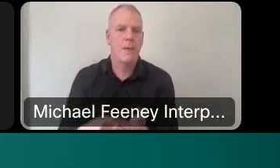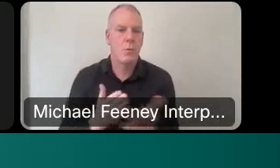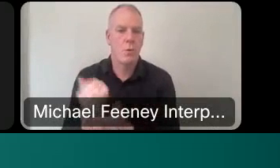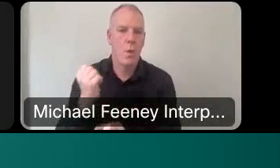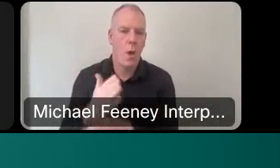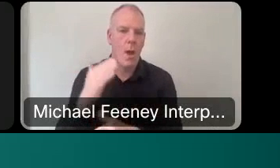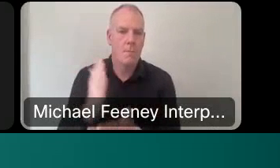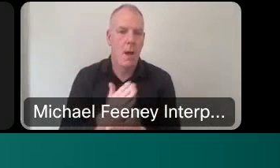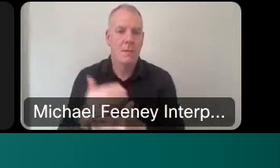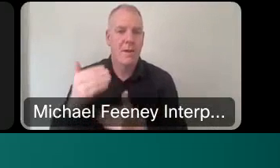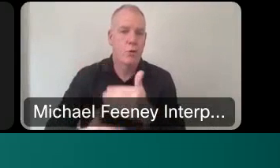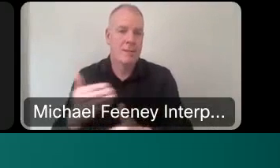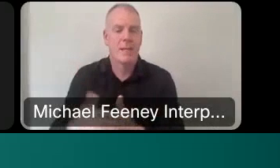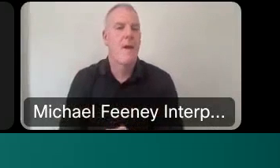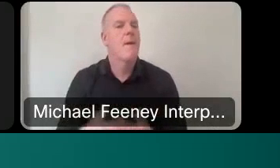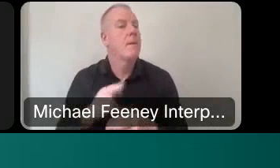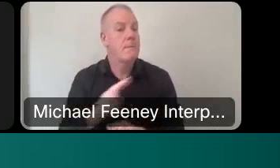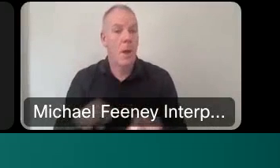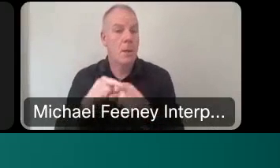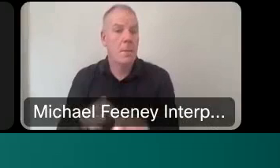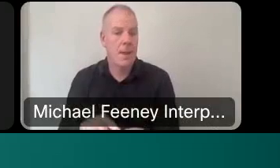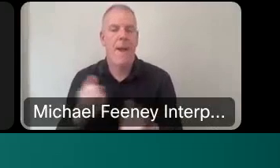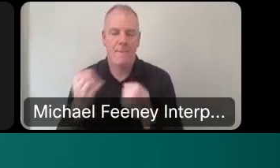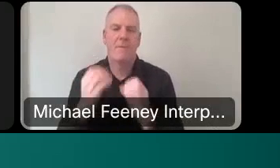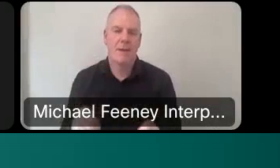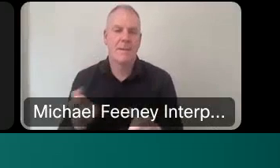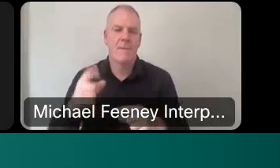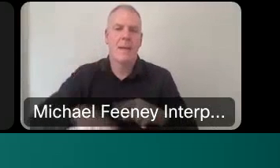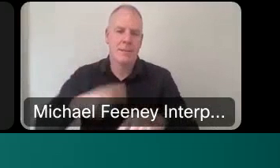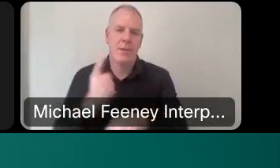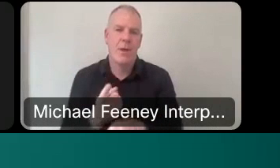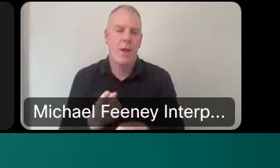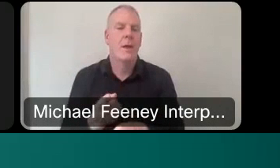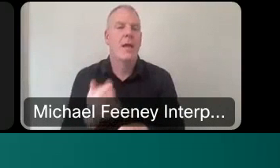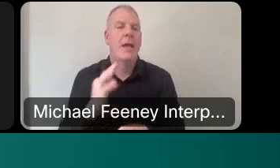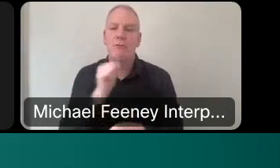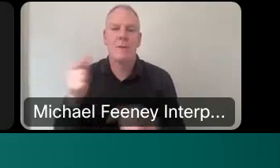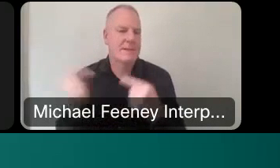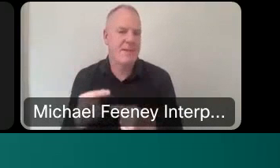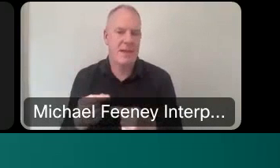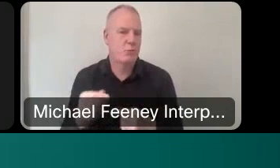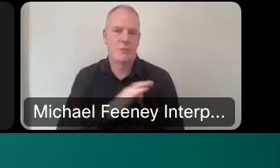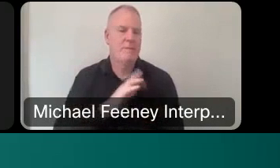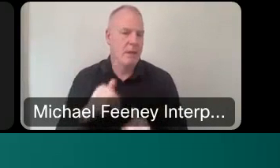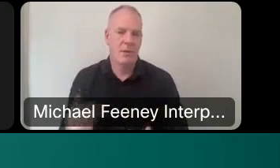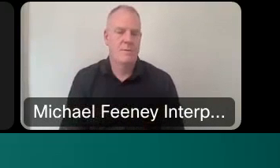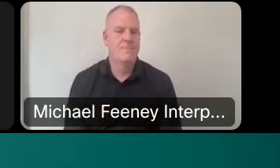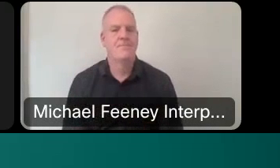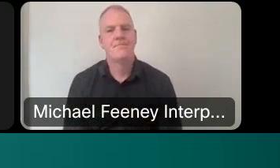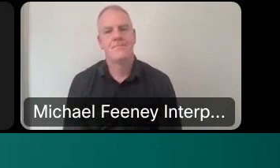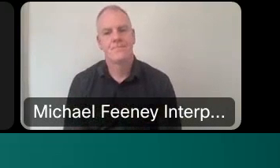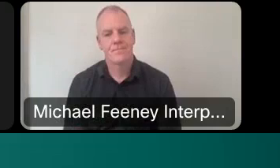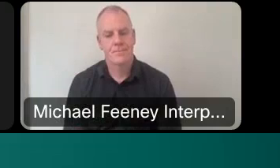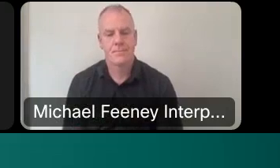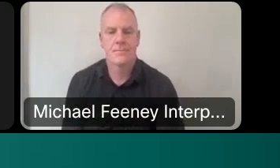non-compliance, there are offences and penalties that do apply where there is no defence for that. So just